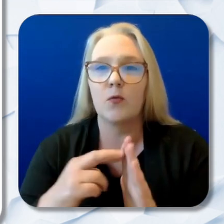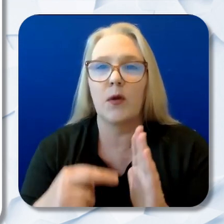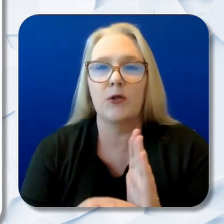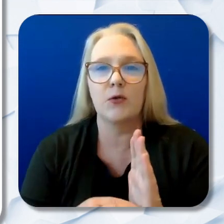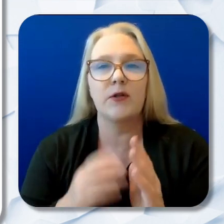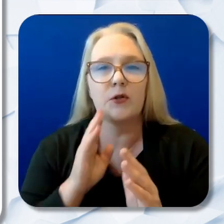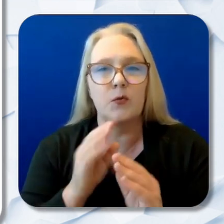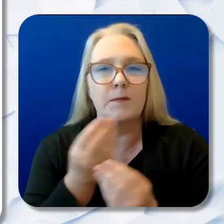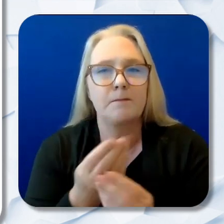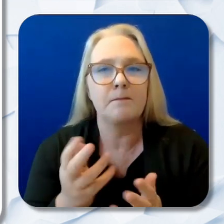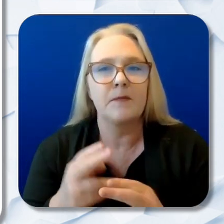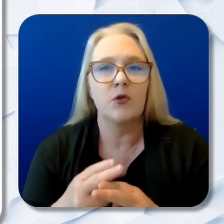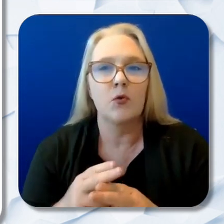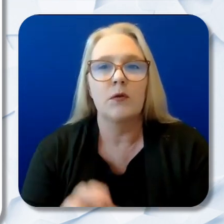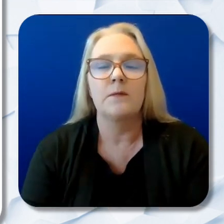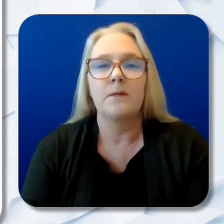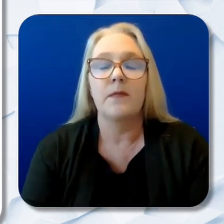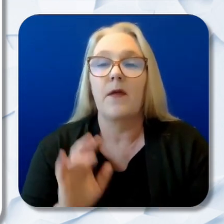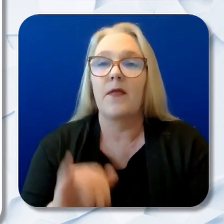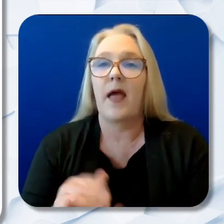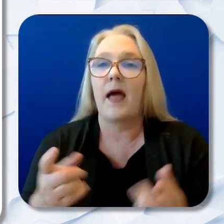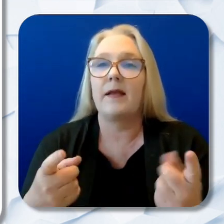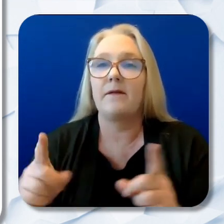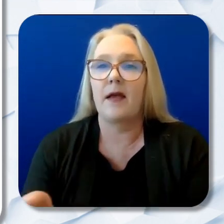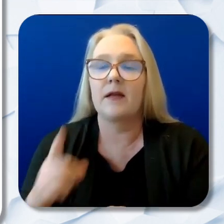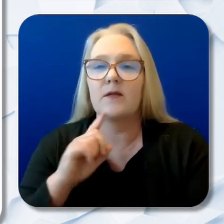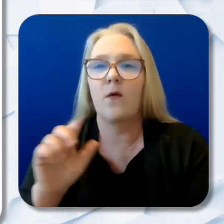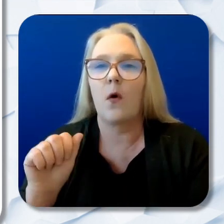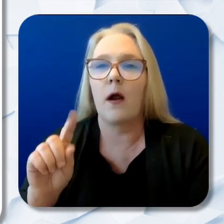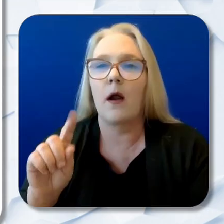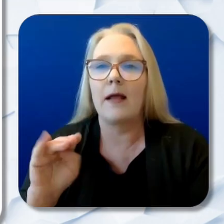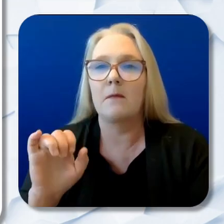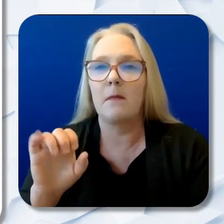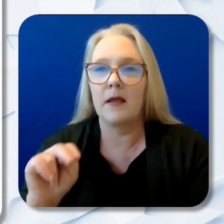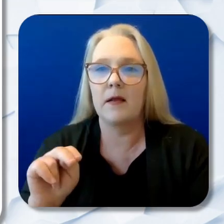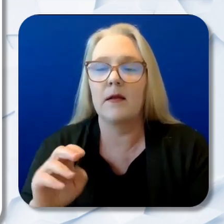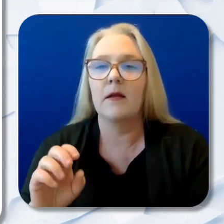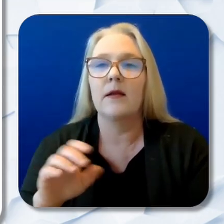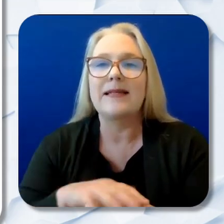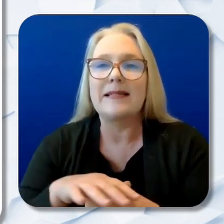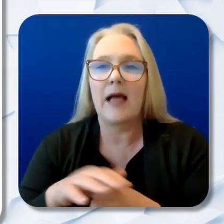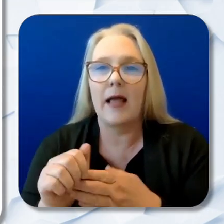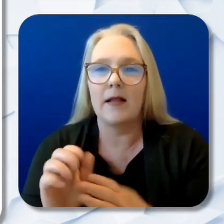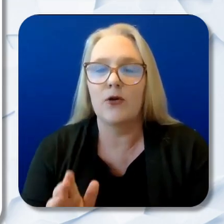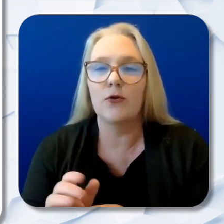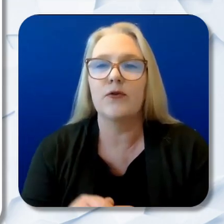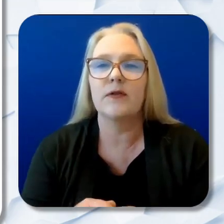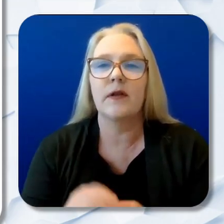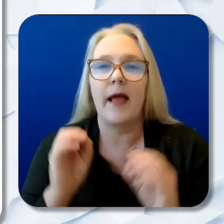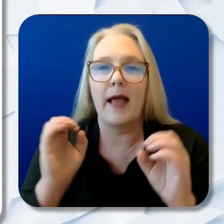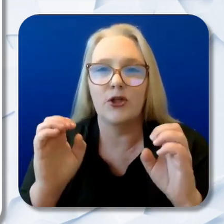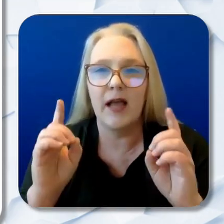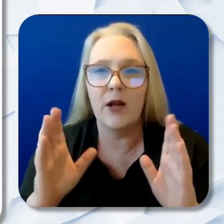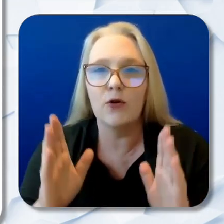coming soon. This event is designed for administrators, site leaders, educators,